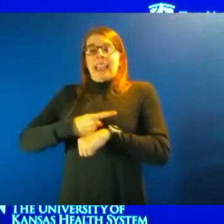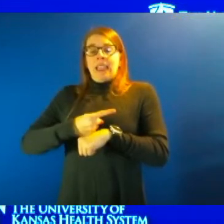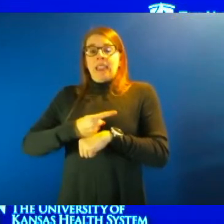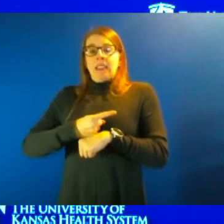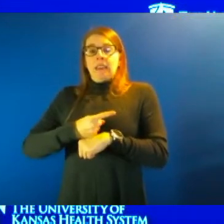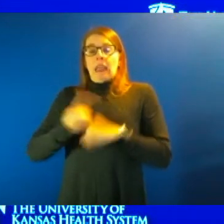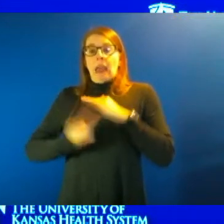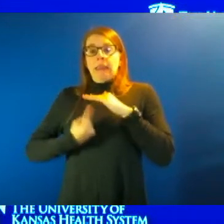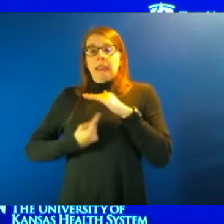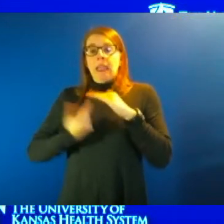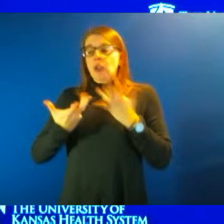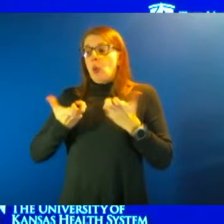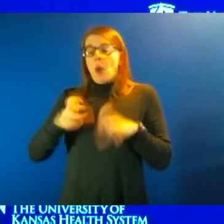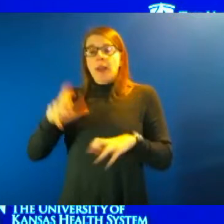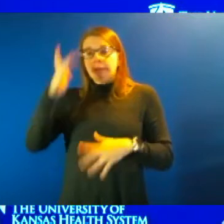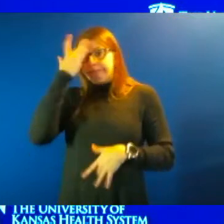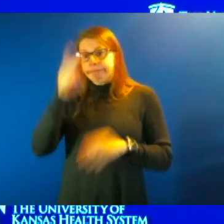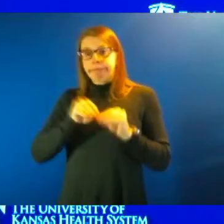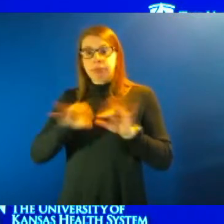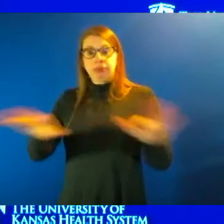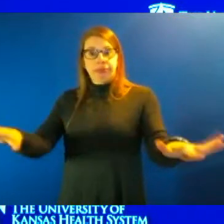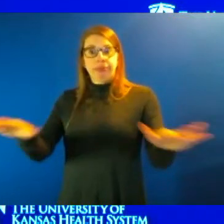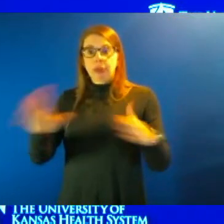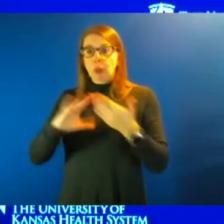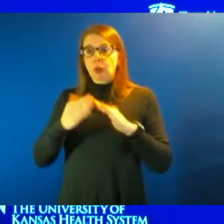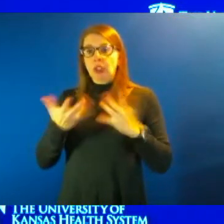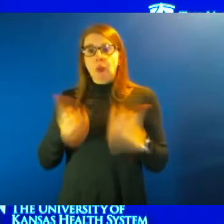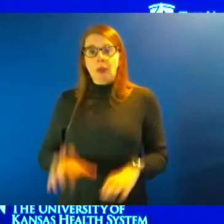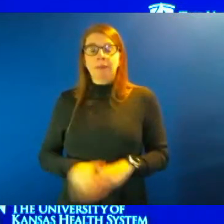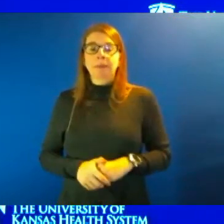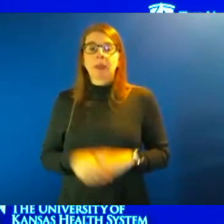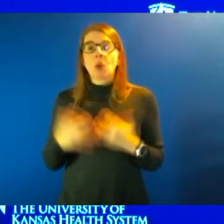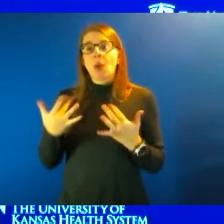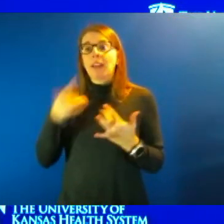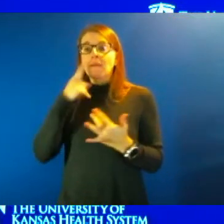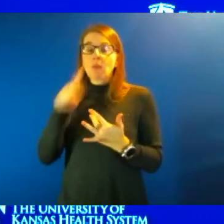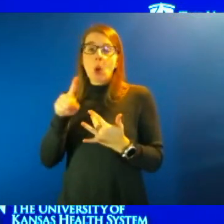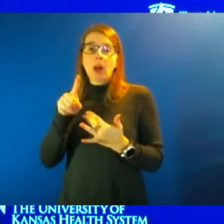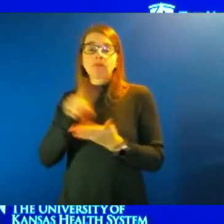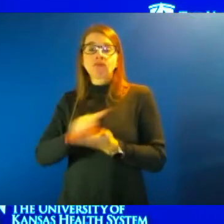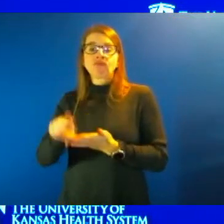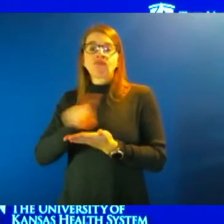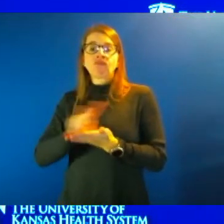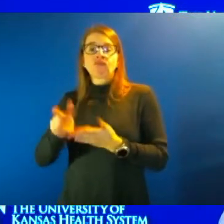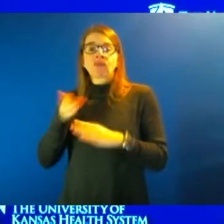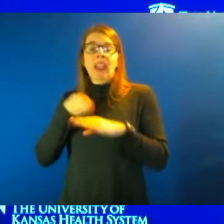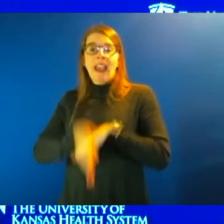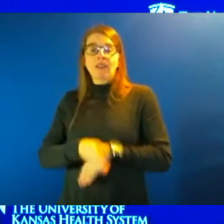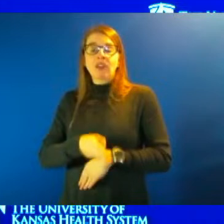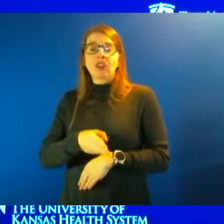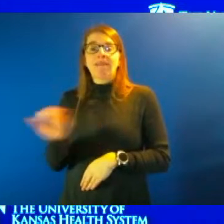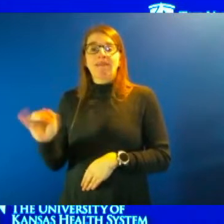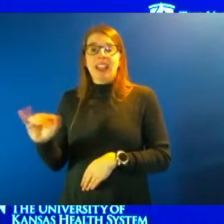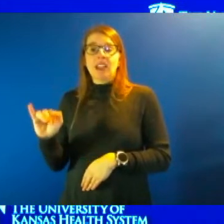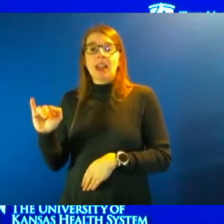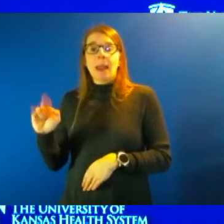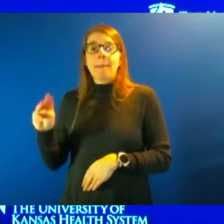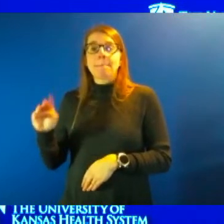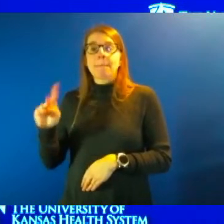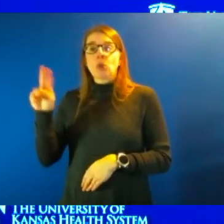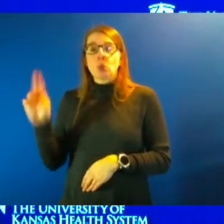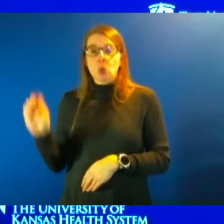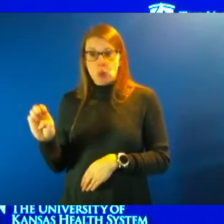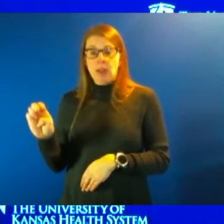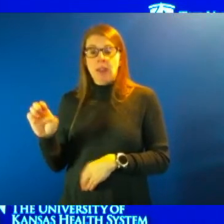it in the community. But certainly waiting for a number of weeks after that infection, as your immune system now has kind of